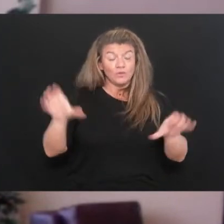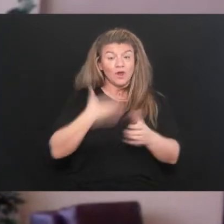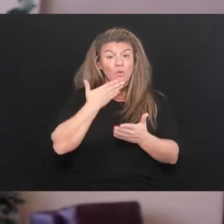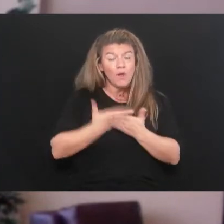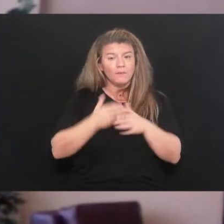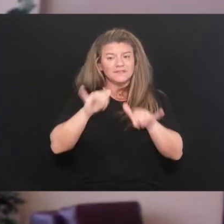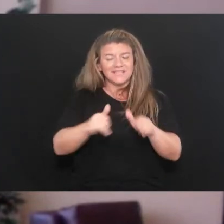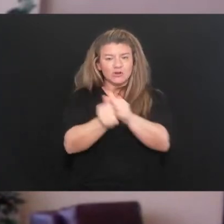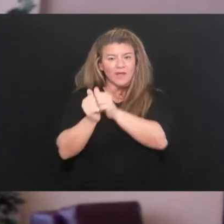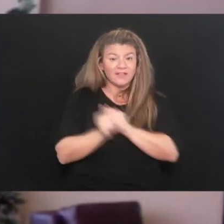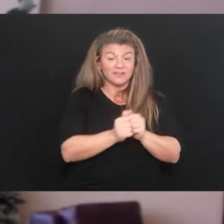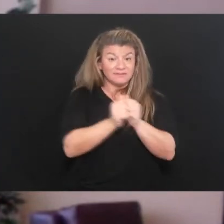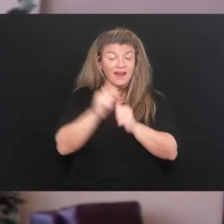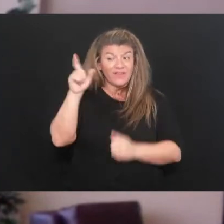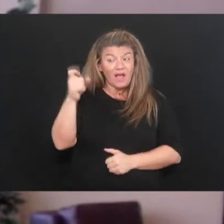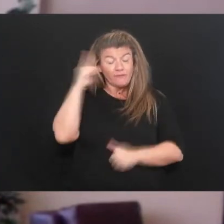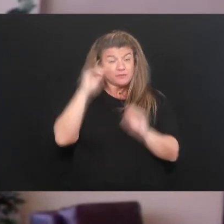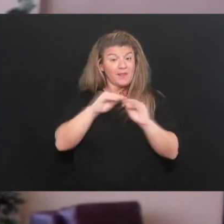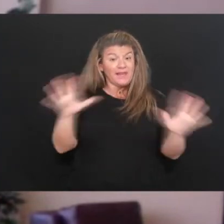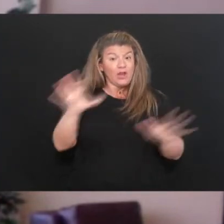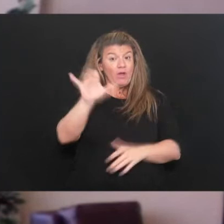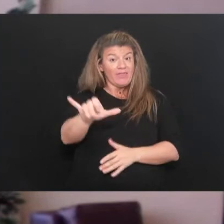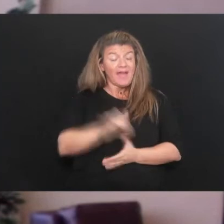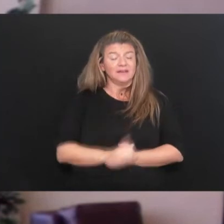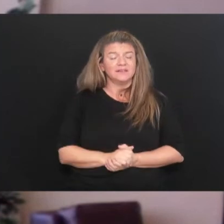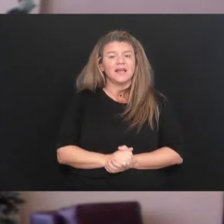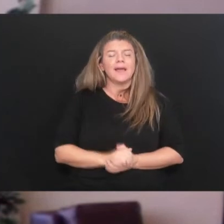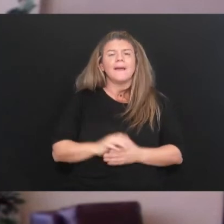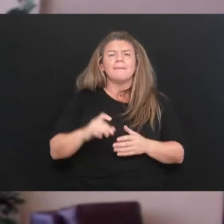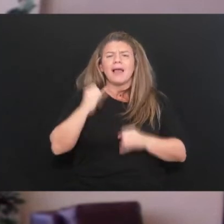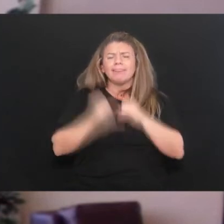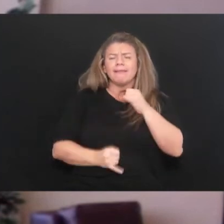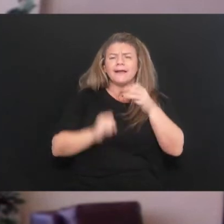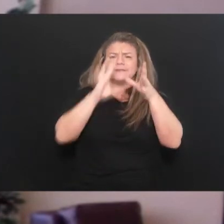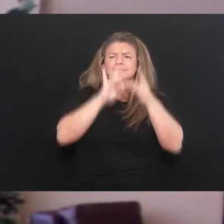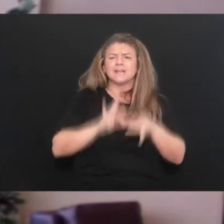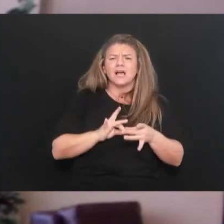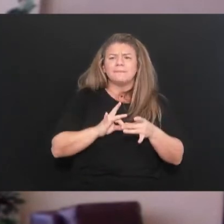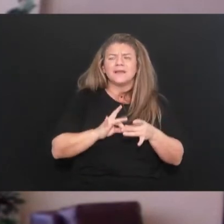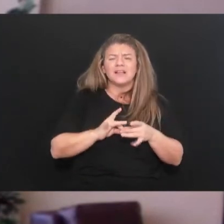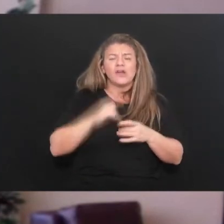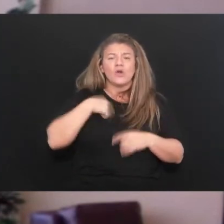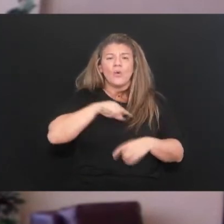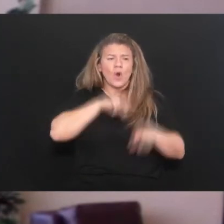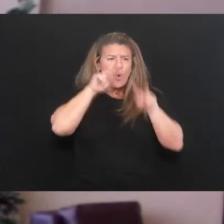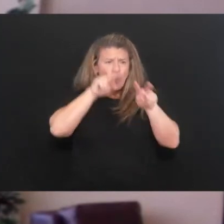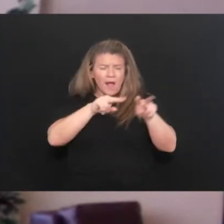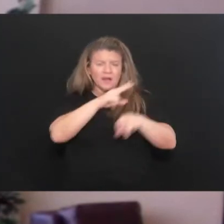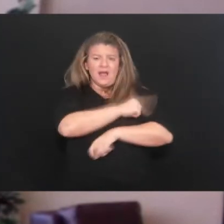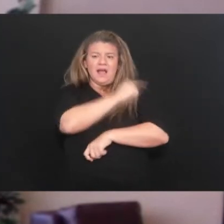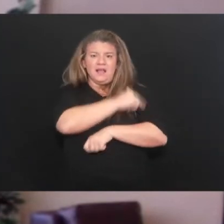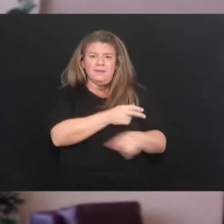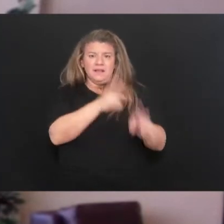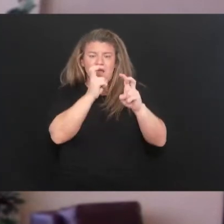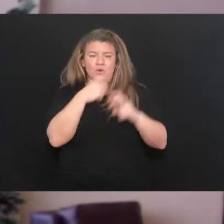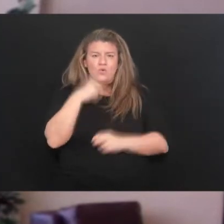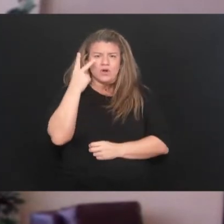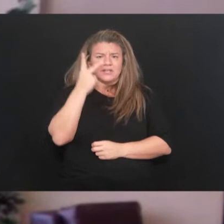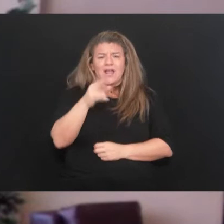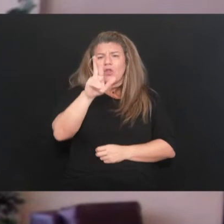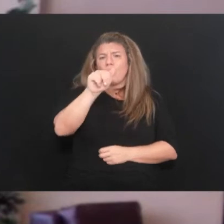governor's been very clear on that. The only other thing I would say is we're tracking hospitalizations, and we're looking at the rates